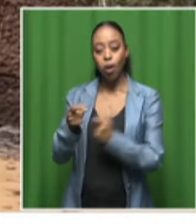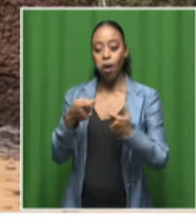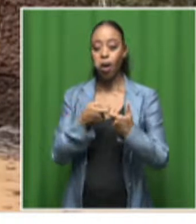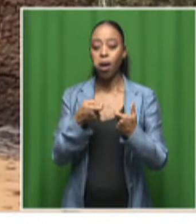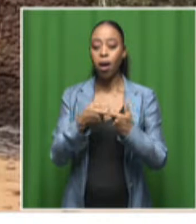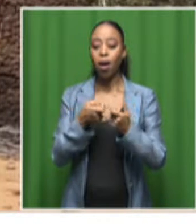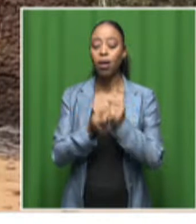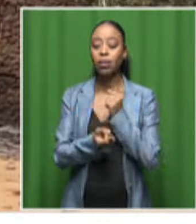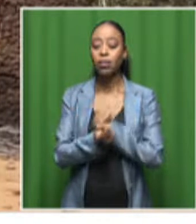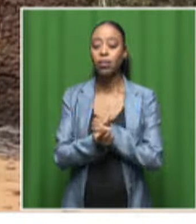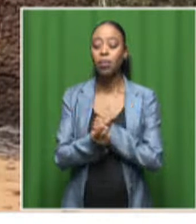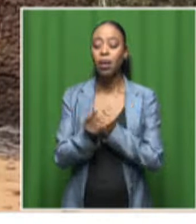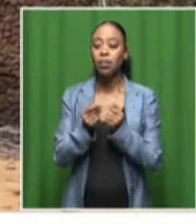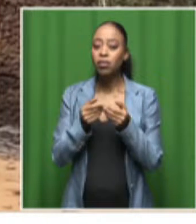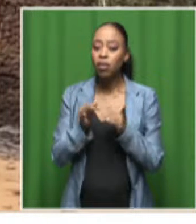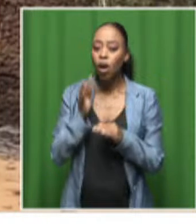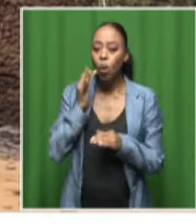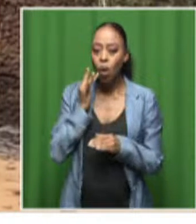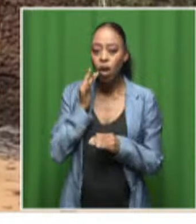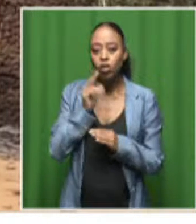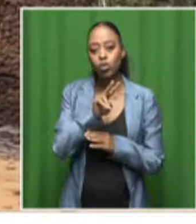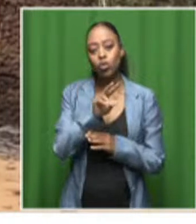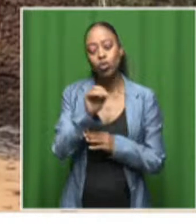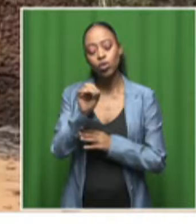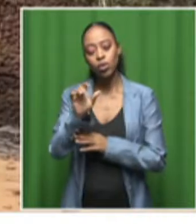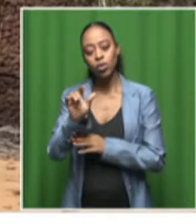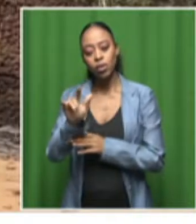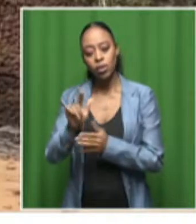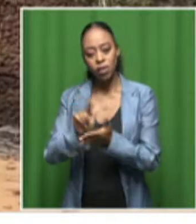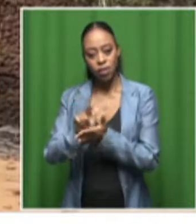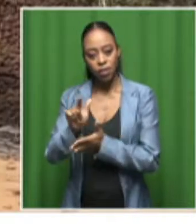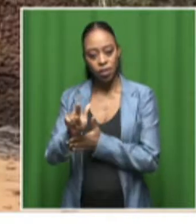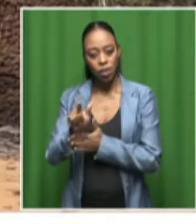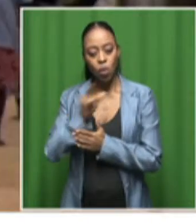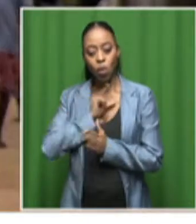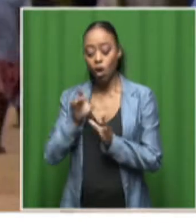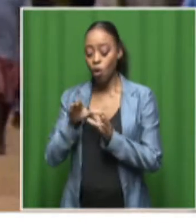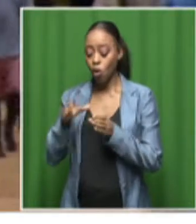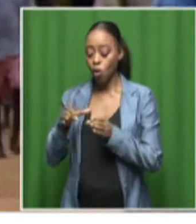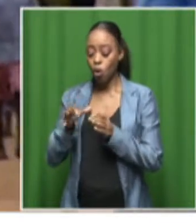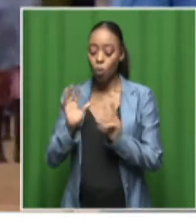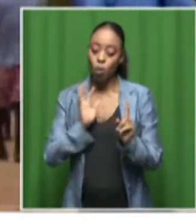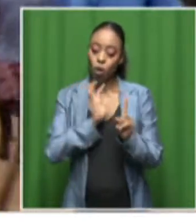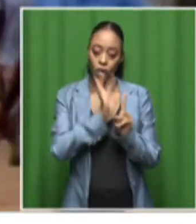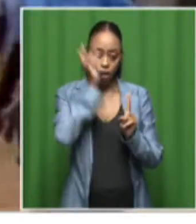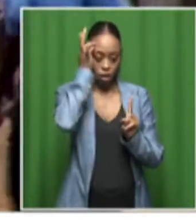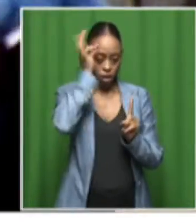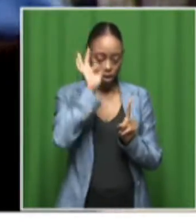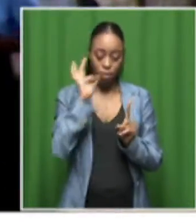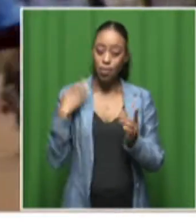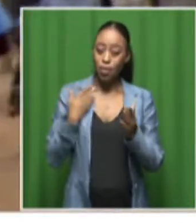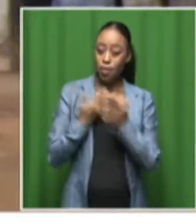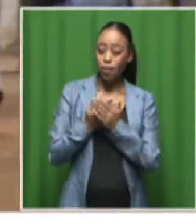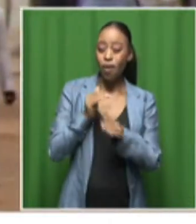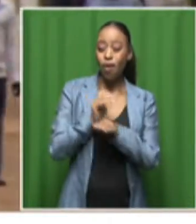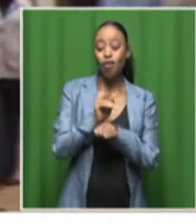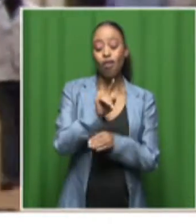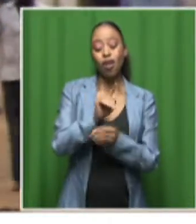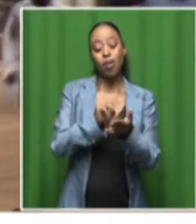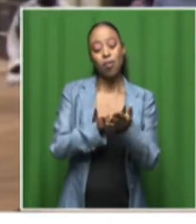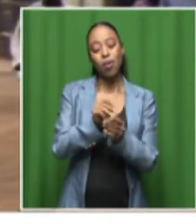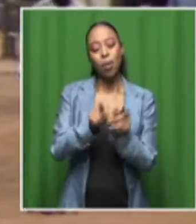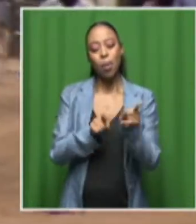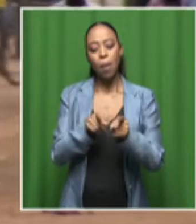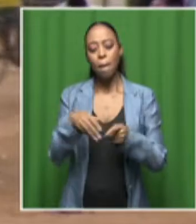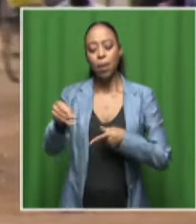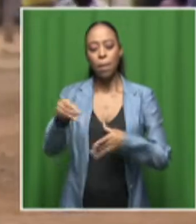in 2017 with attacks from non-state armed groups. To date, almost 1 million people have had